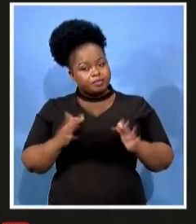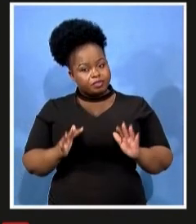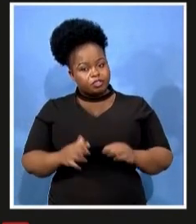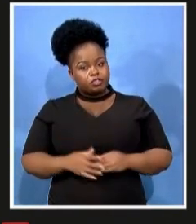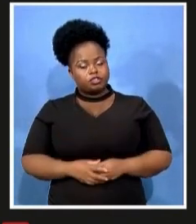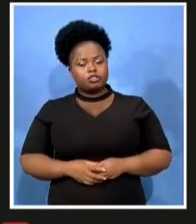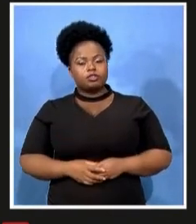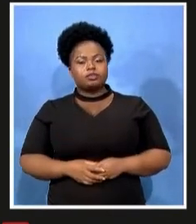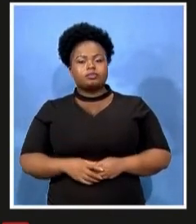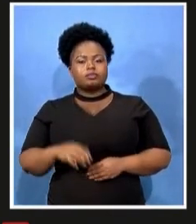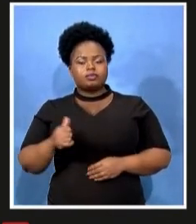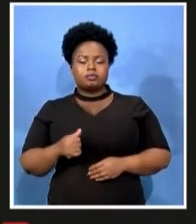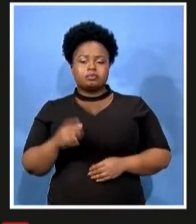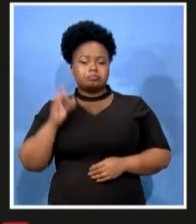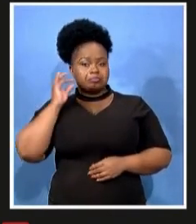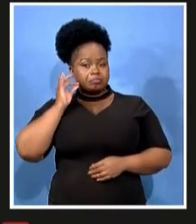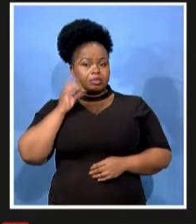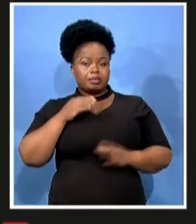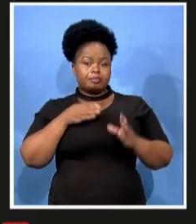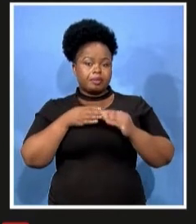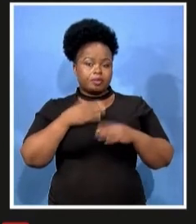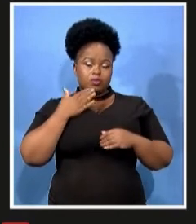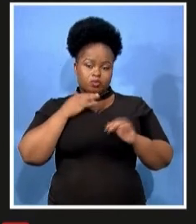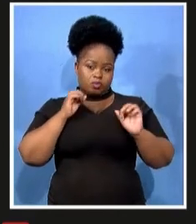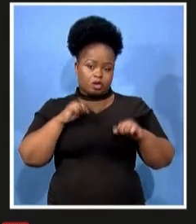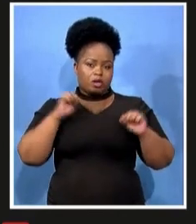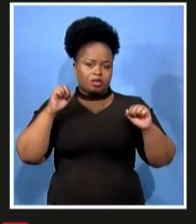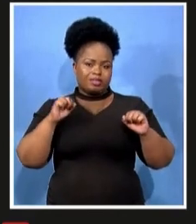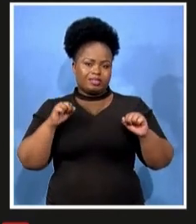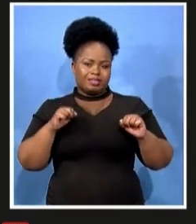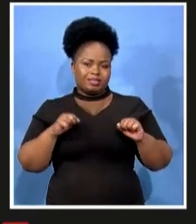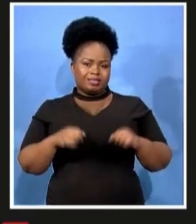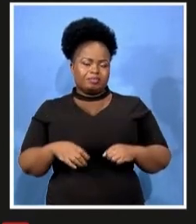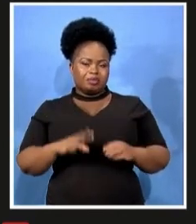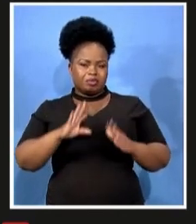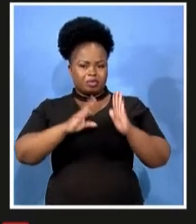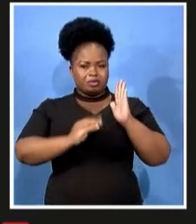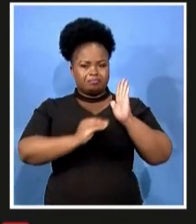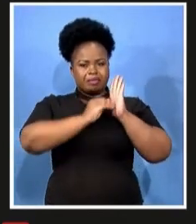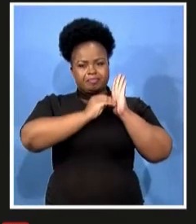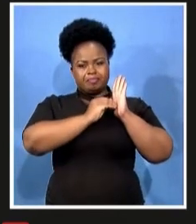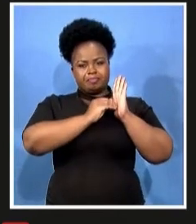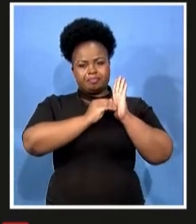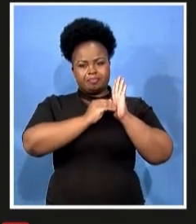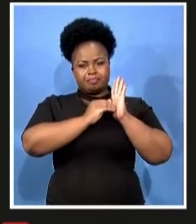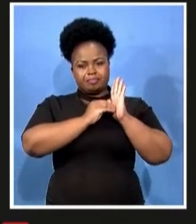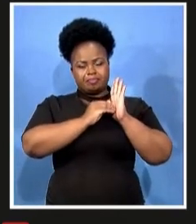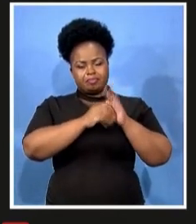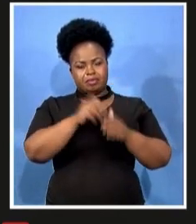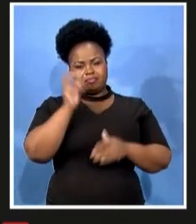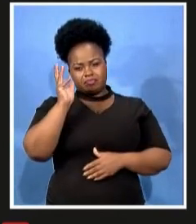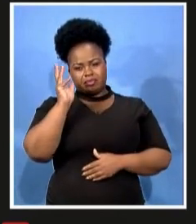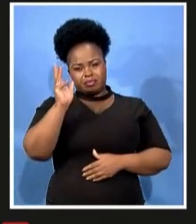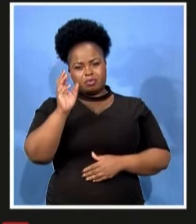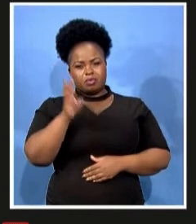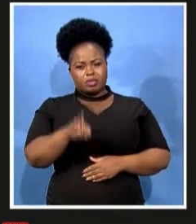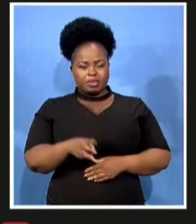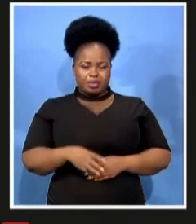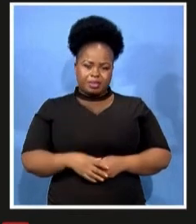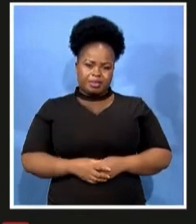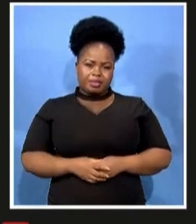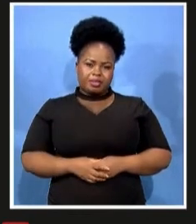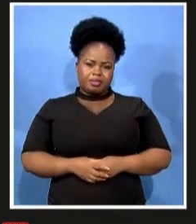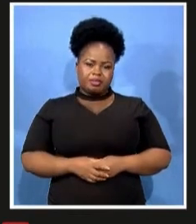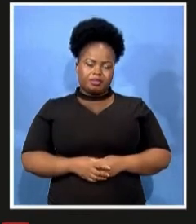agreeing to that item maybe during the presentations to add that, yes, indeed, we would